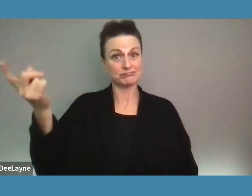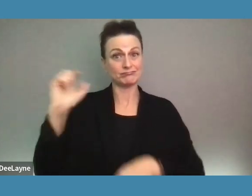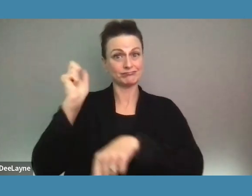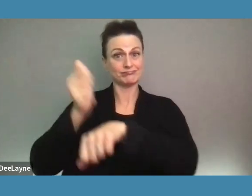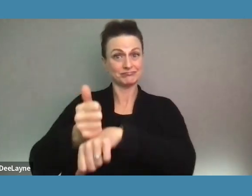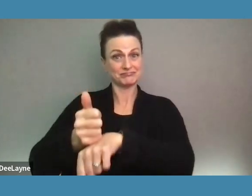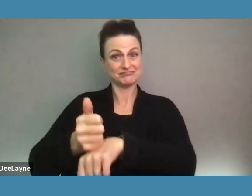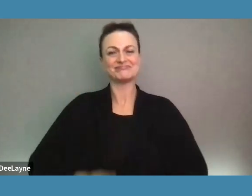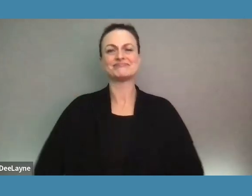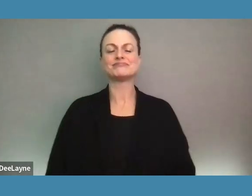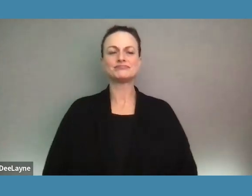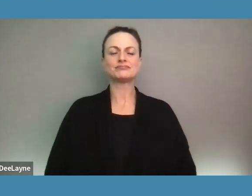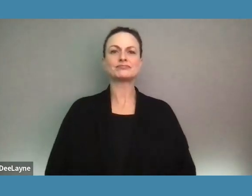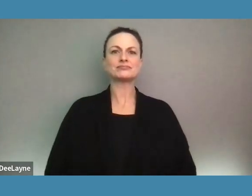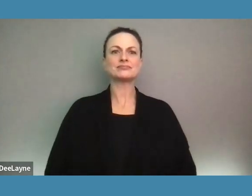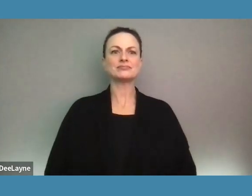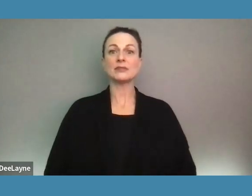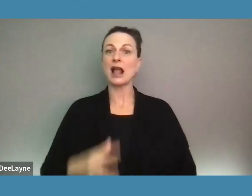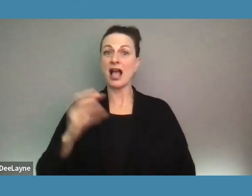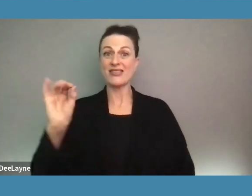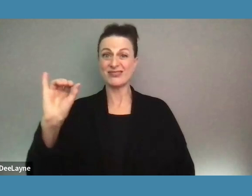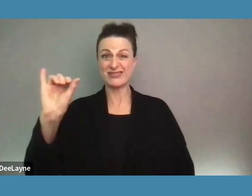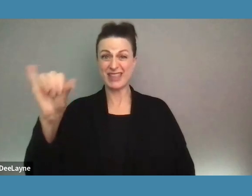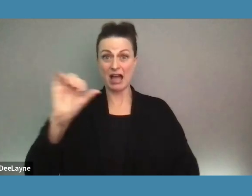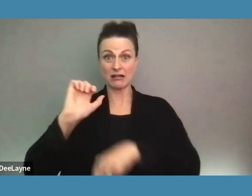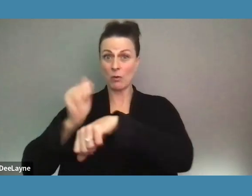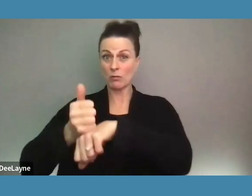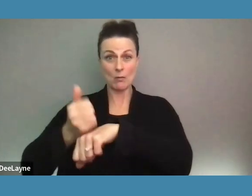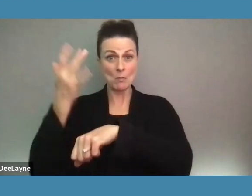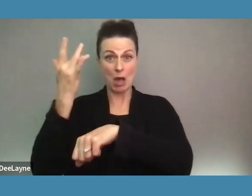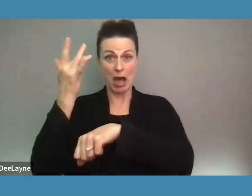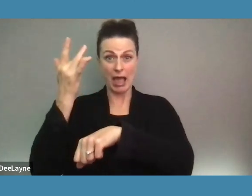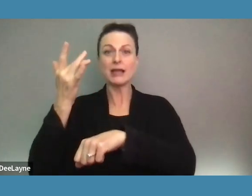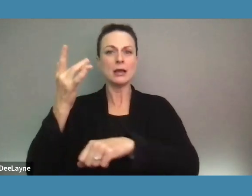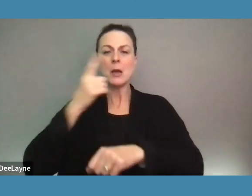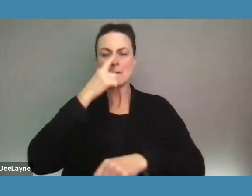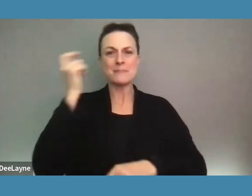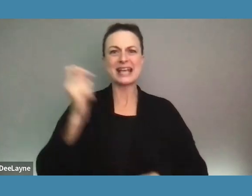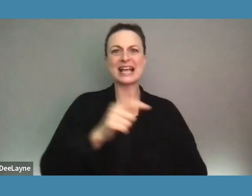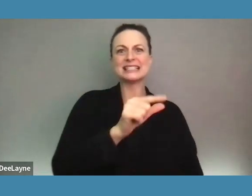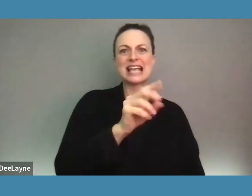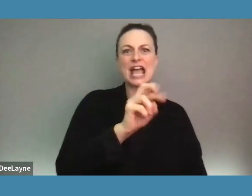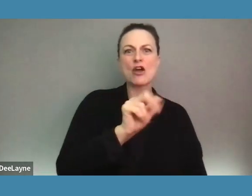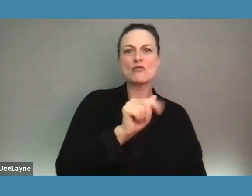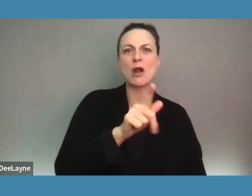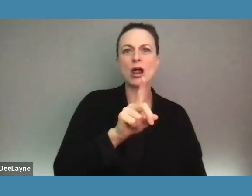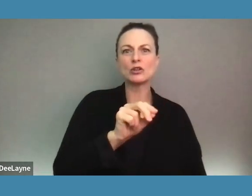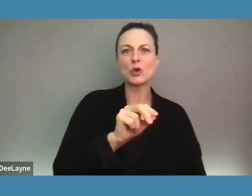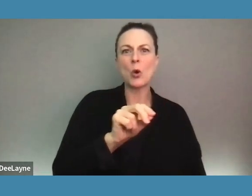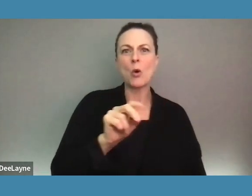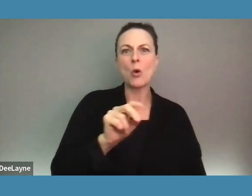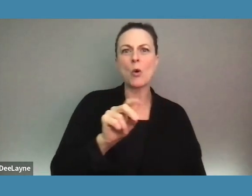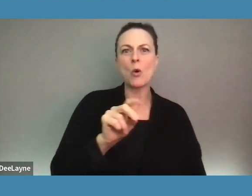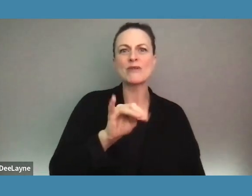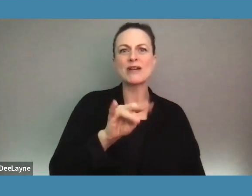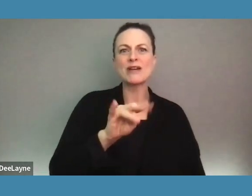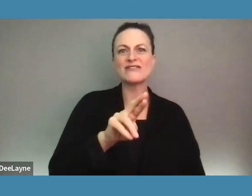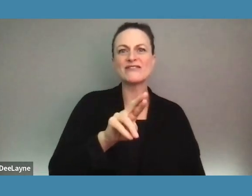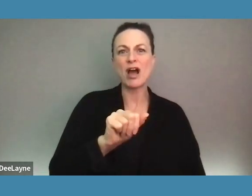was a reaction to a expose that Geraldo Rivera did on the Willowbrook